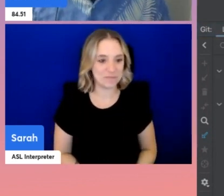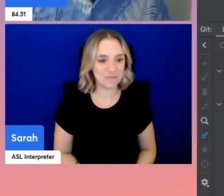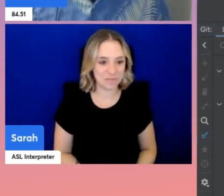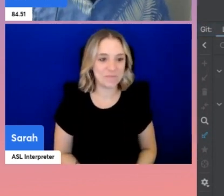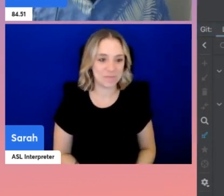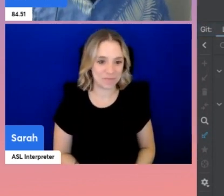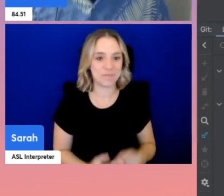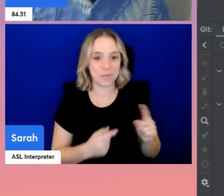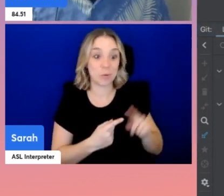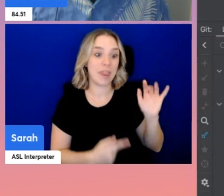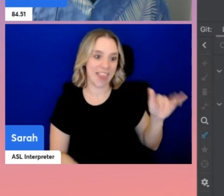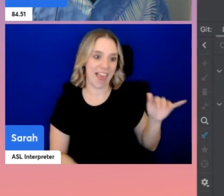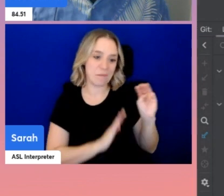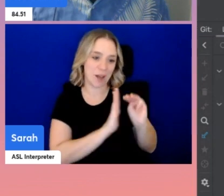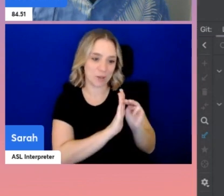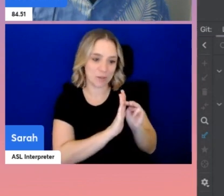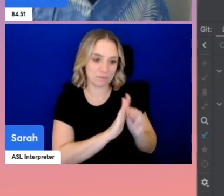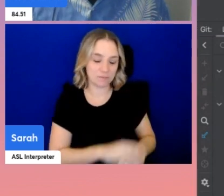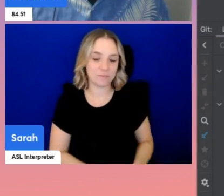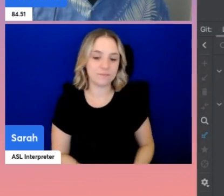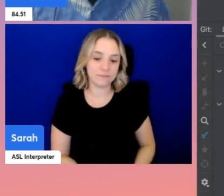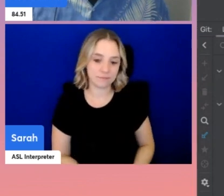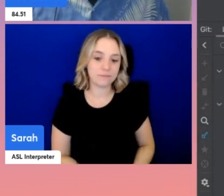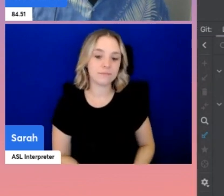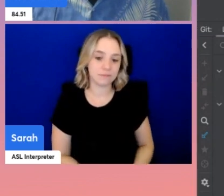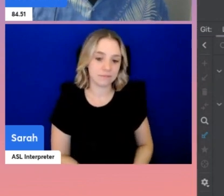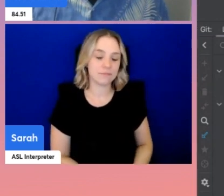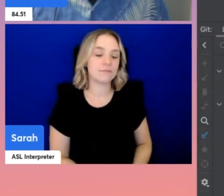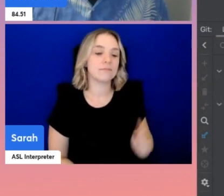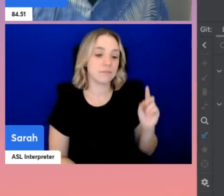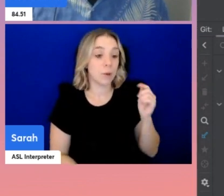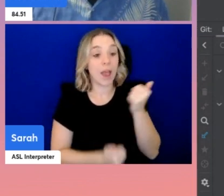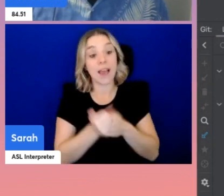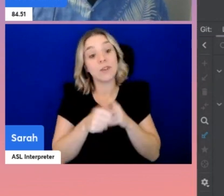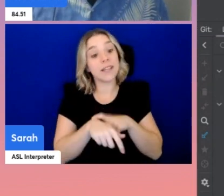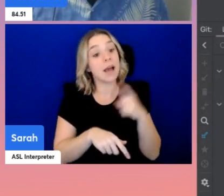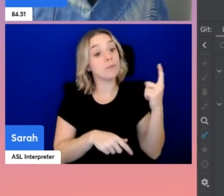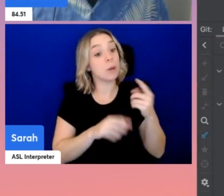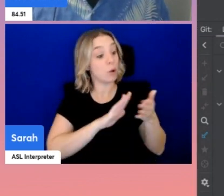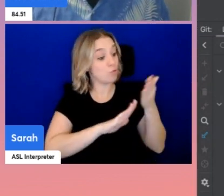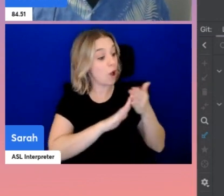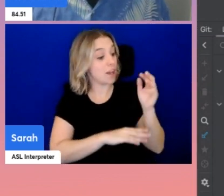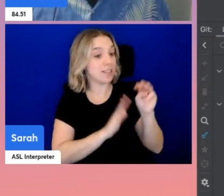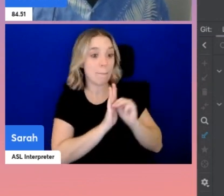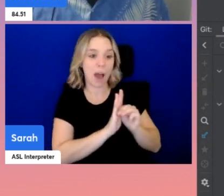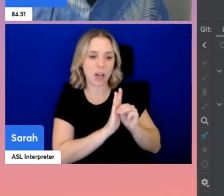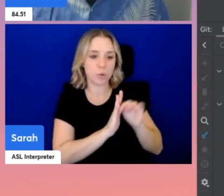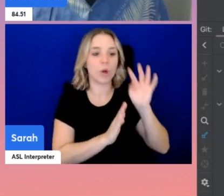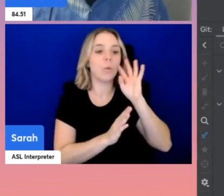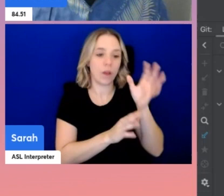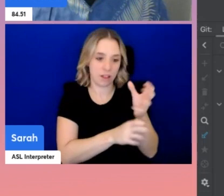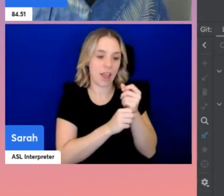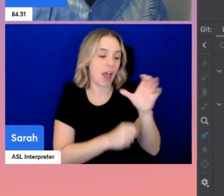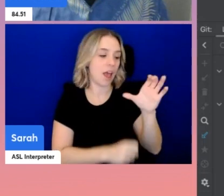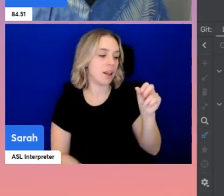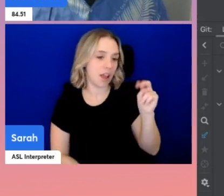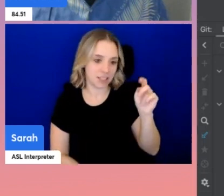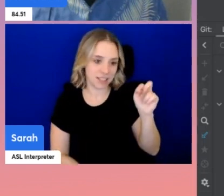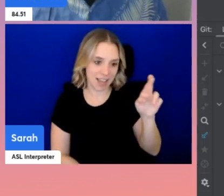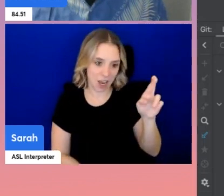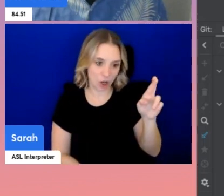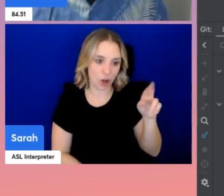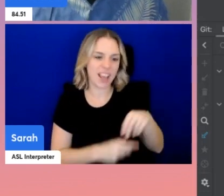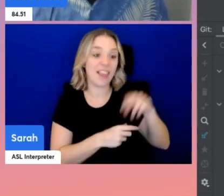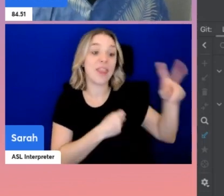onto this module. So every time someone runs this module, they will be given a container already in their storage